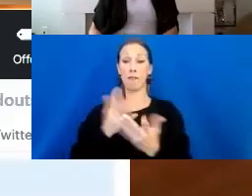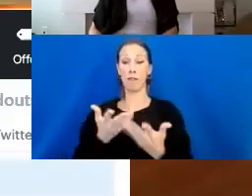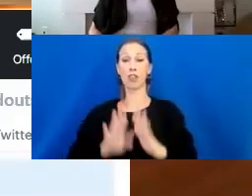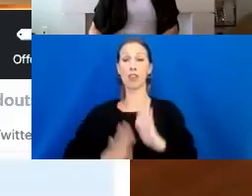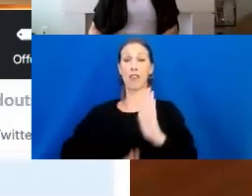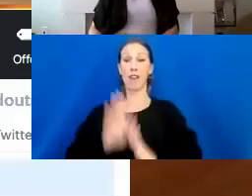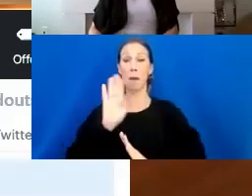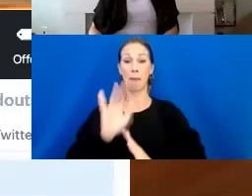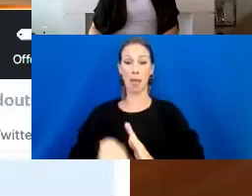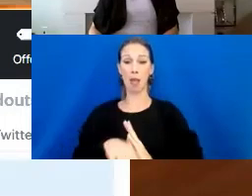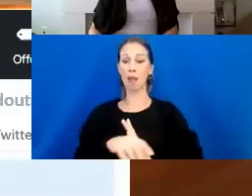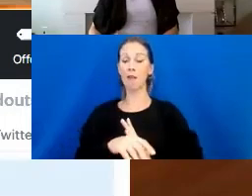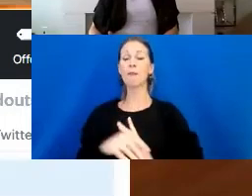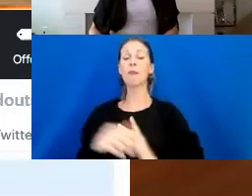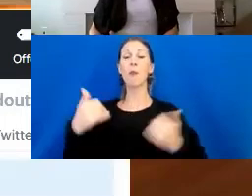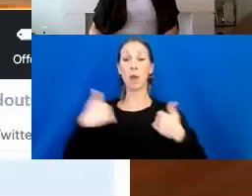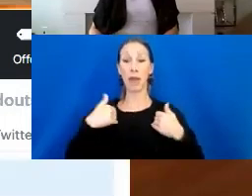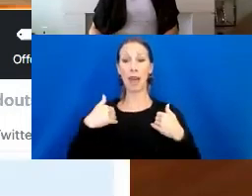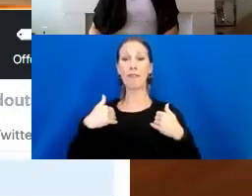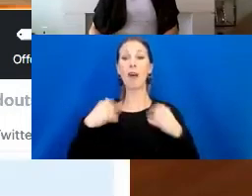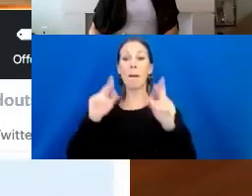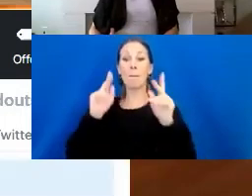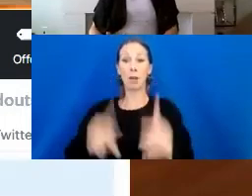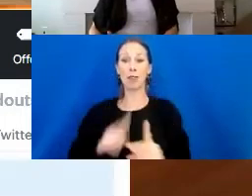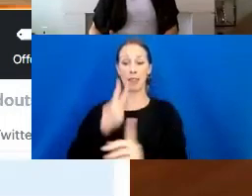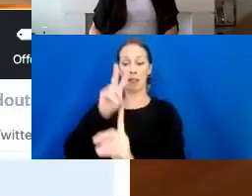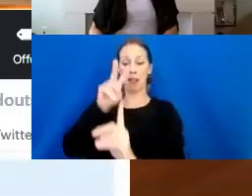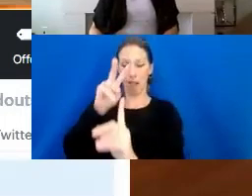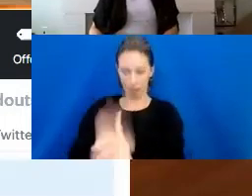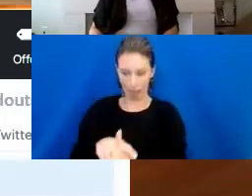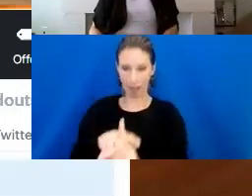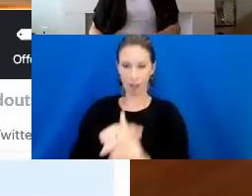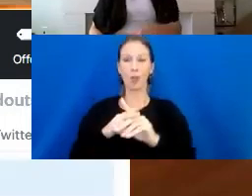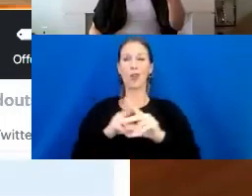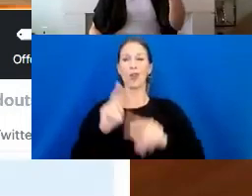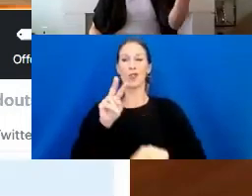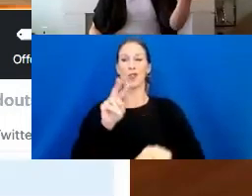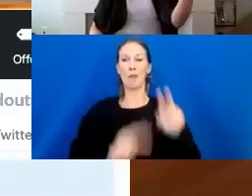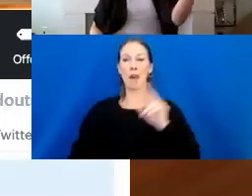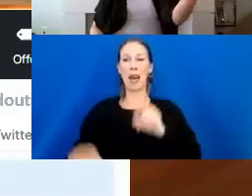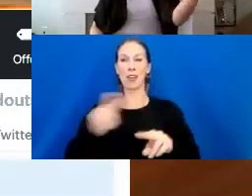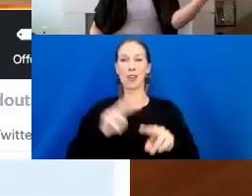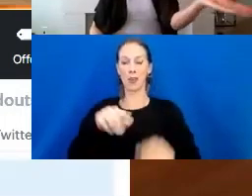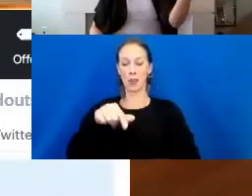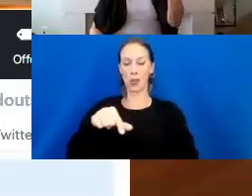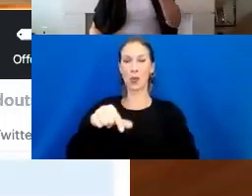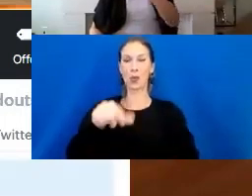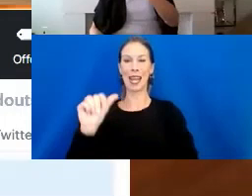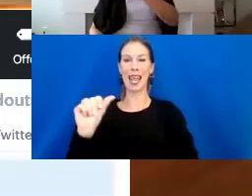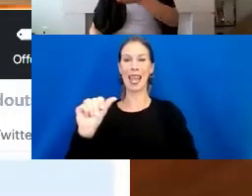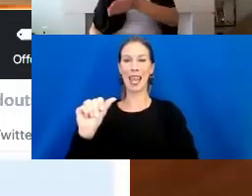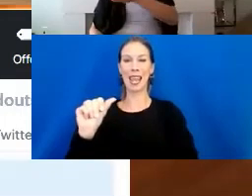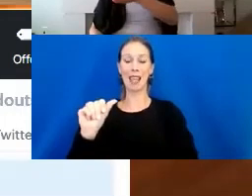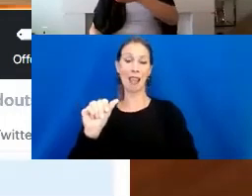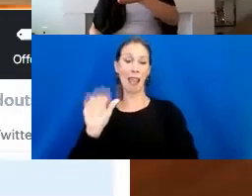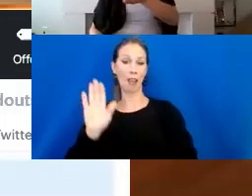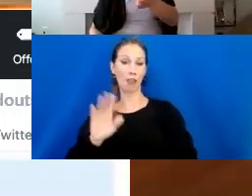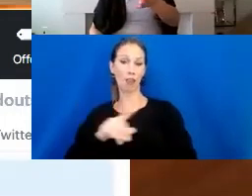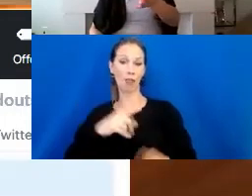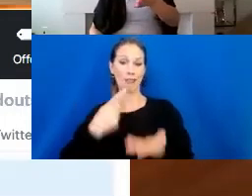assigned to help monitor and raise questions from the Q&A. So the chair would then